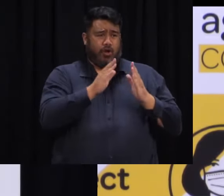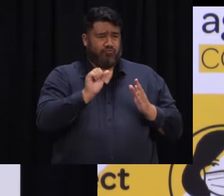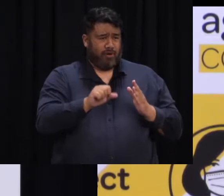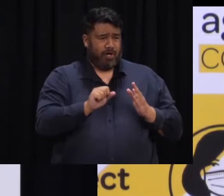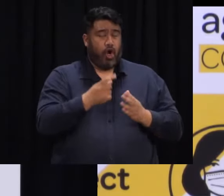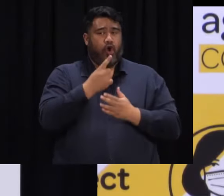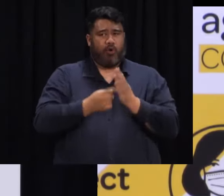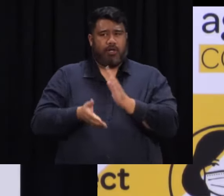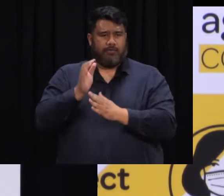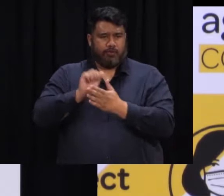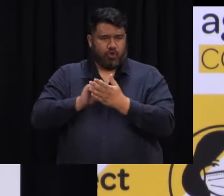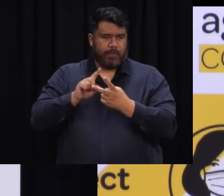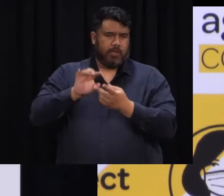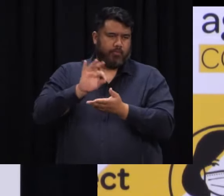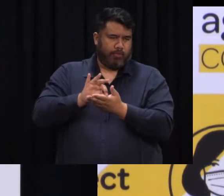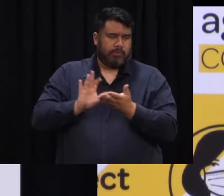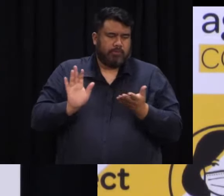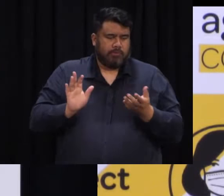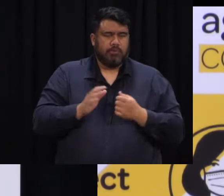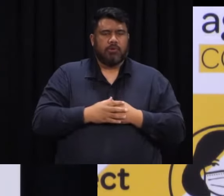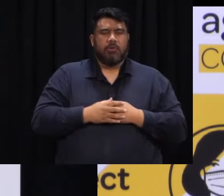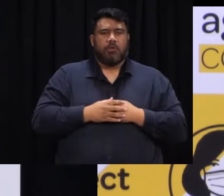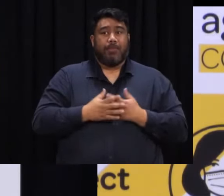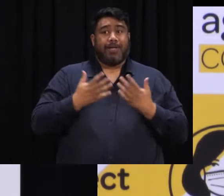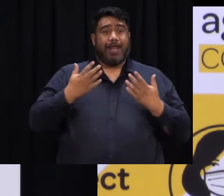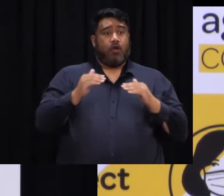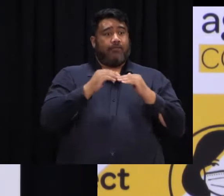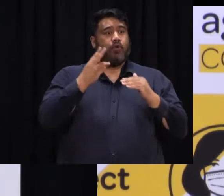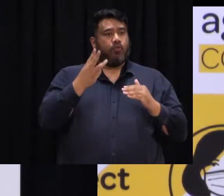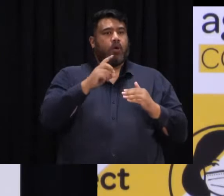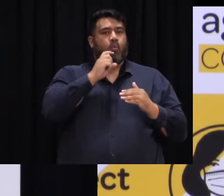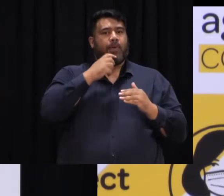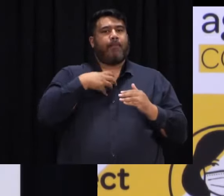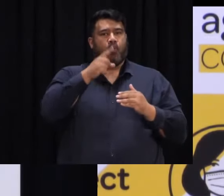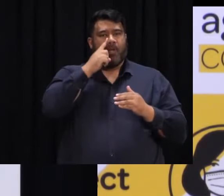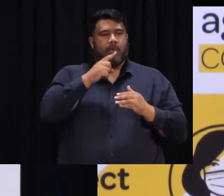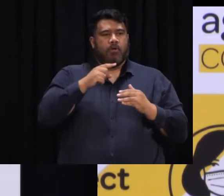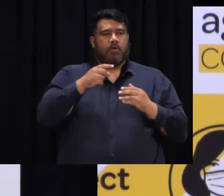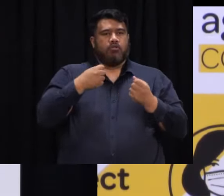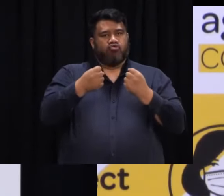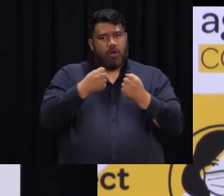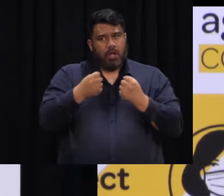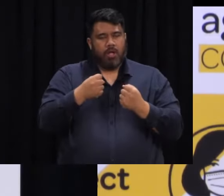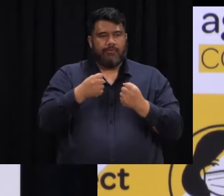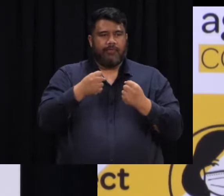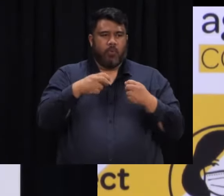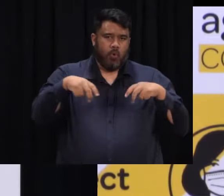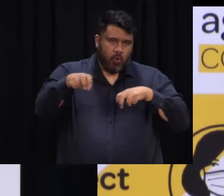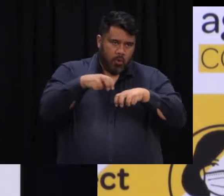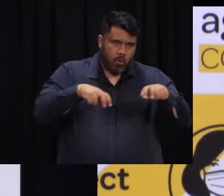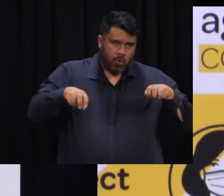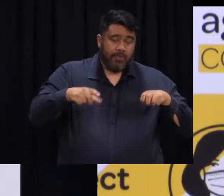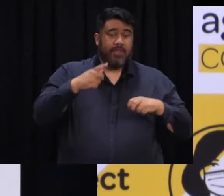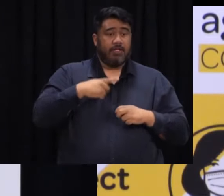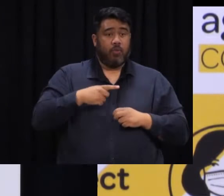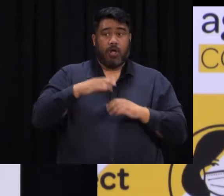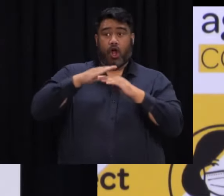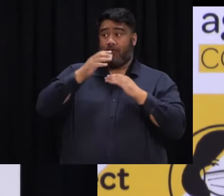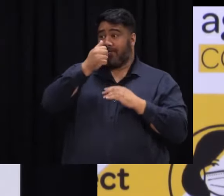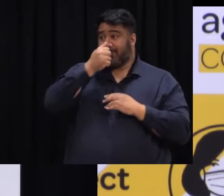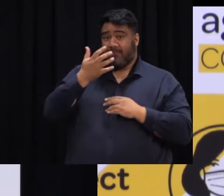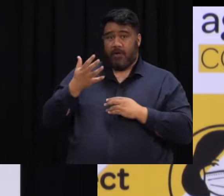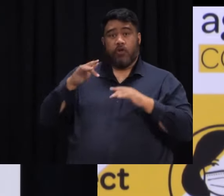with level 3, we will have a bit more movement. And so with that more movement, we are asking our over 65s who haven't been vaccinated